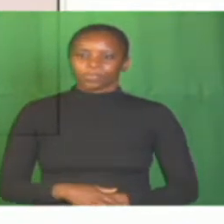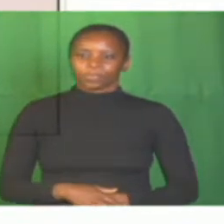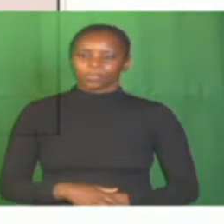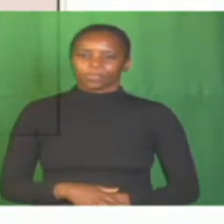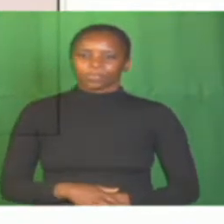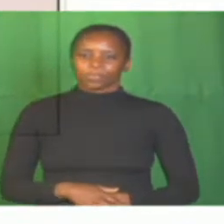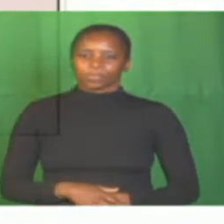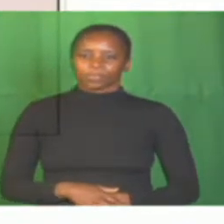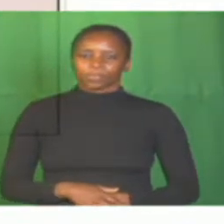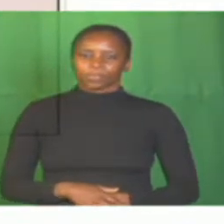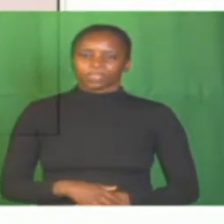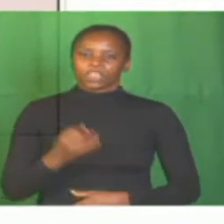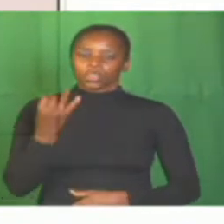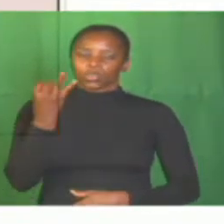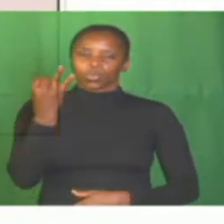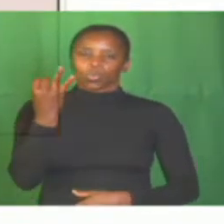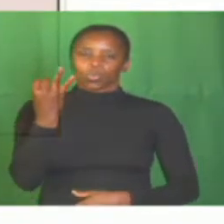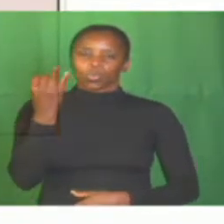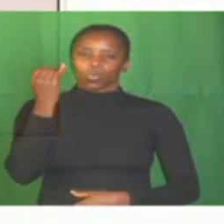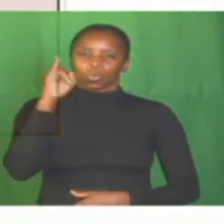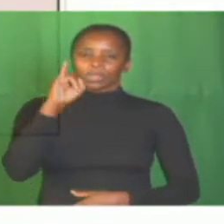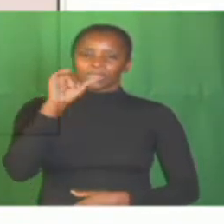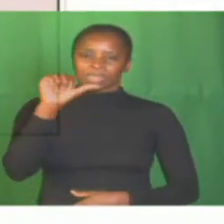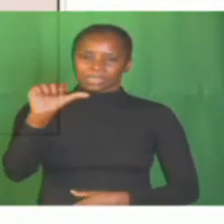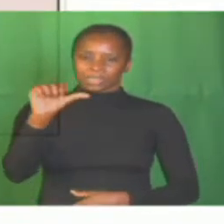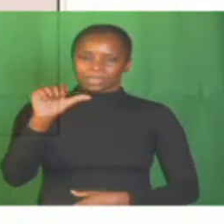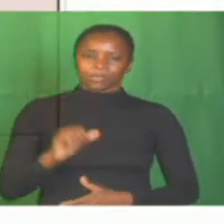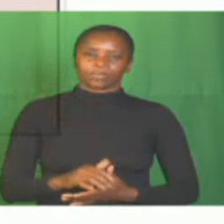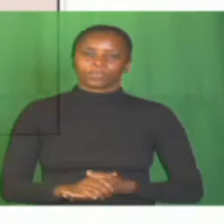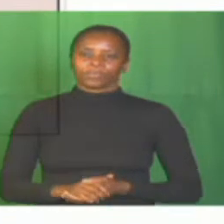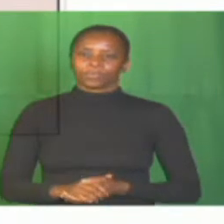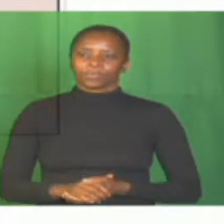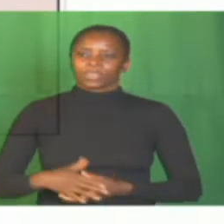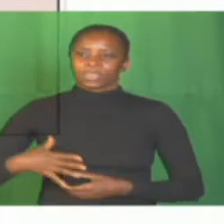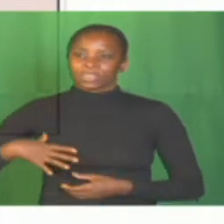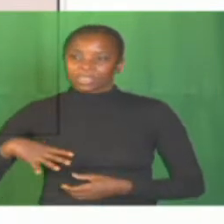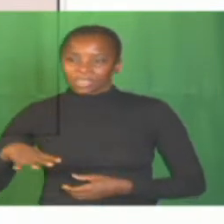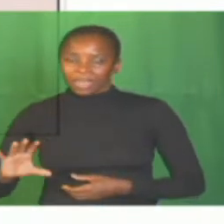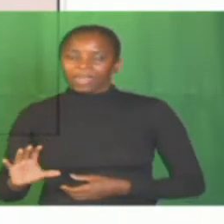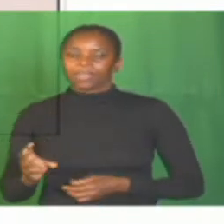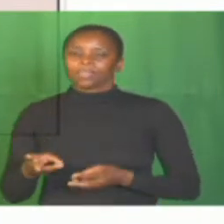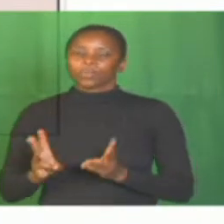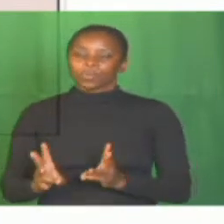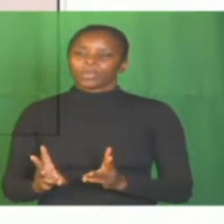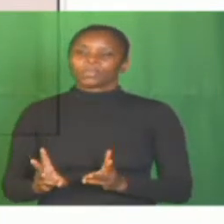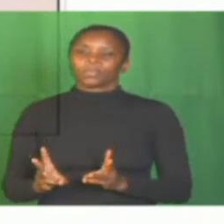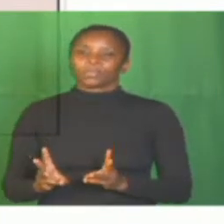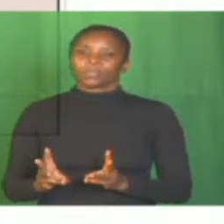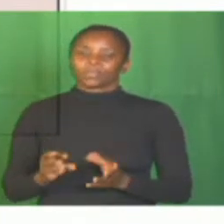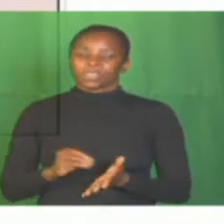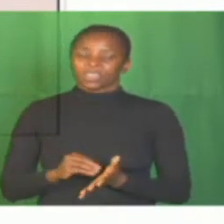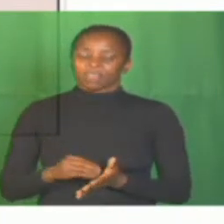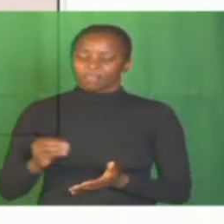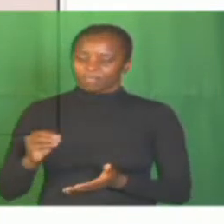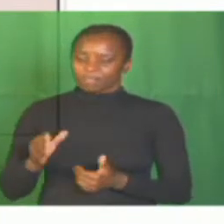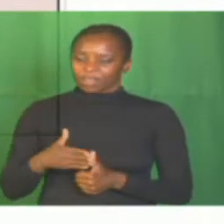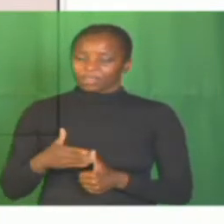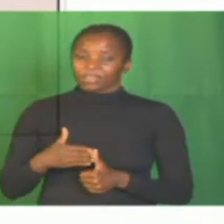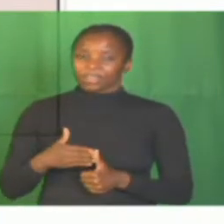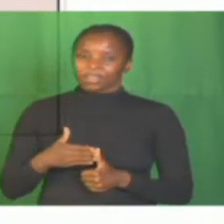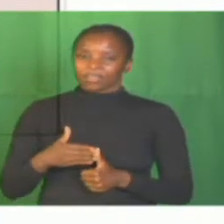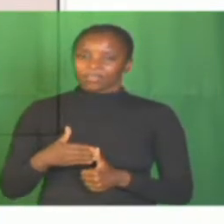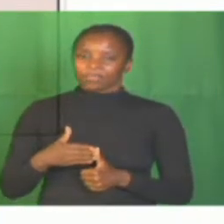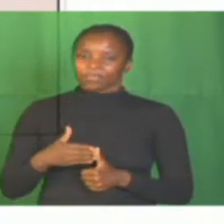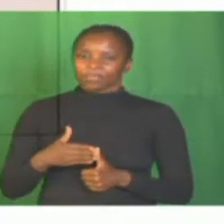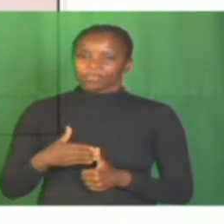216. I'm sorry, 216. And then we come back to the subtraction part. Does anyone has the answer?